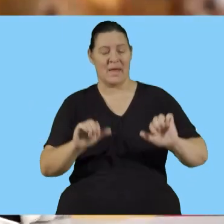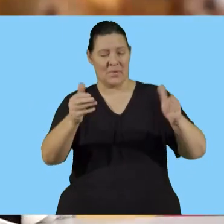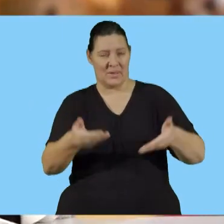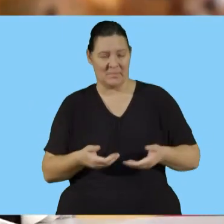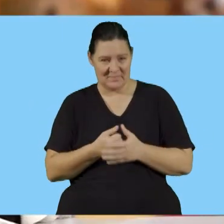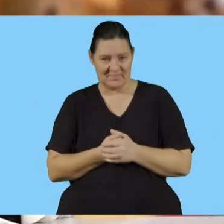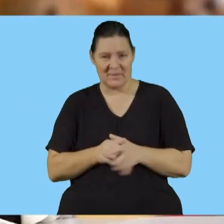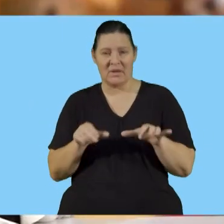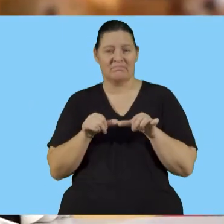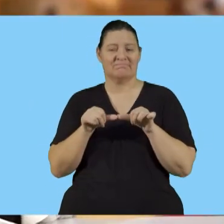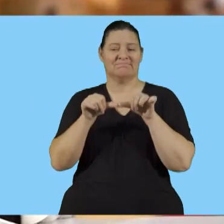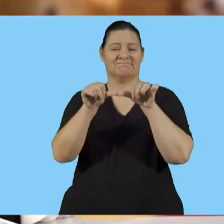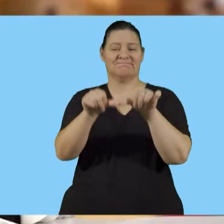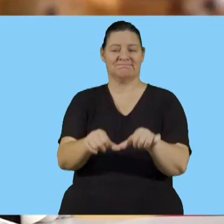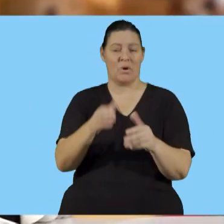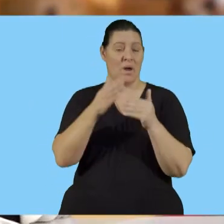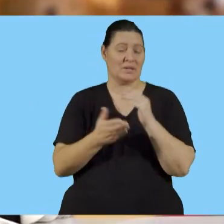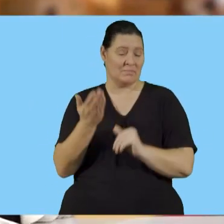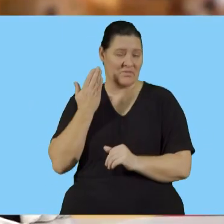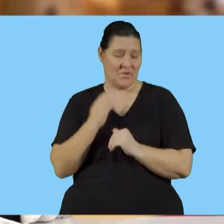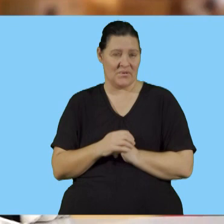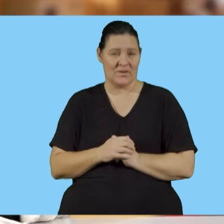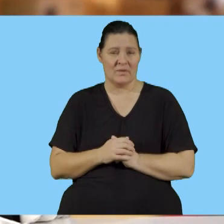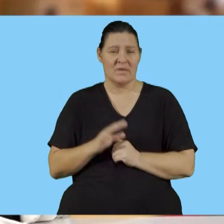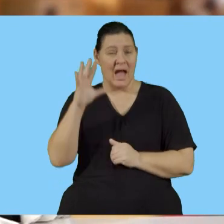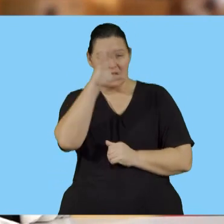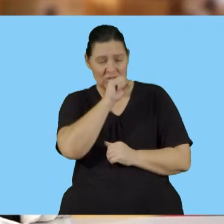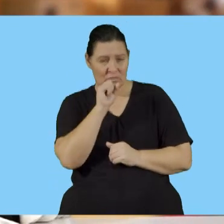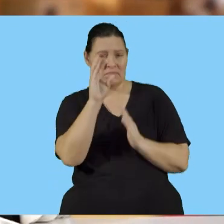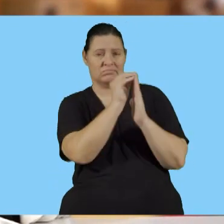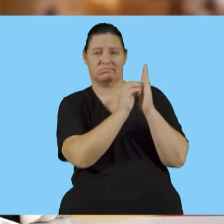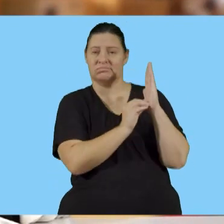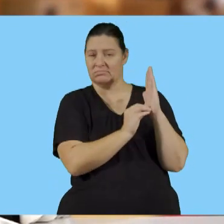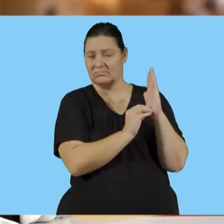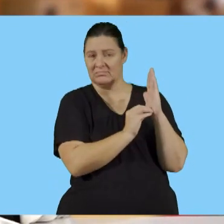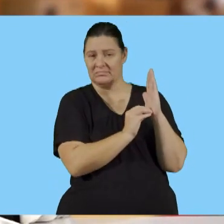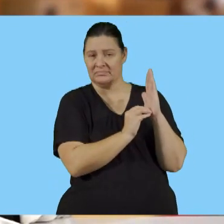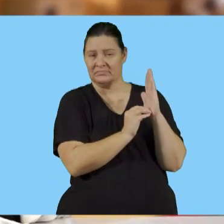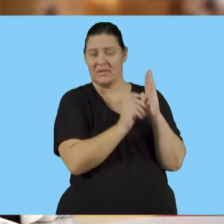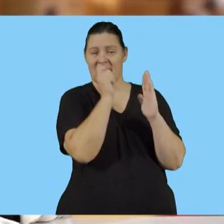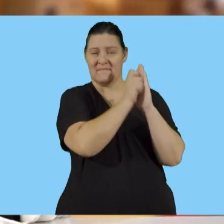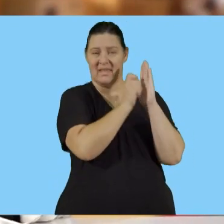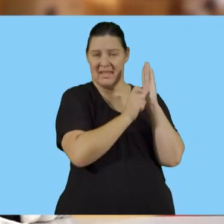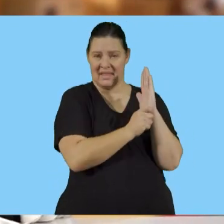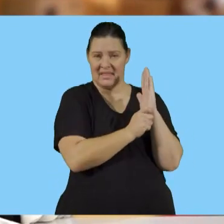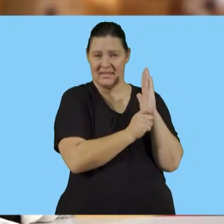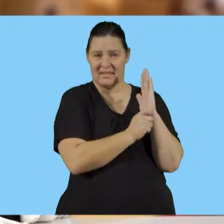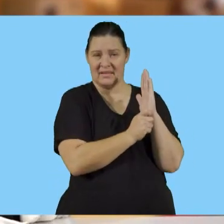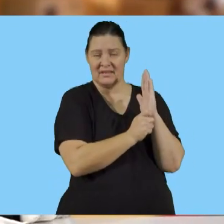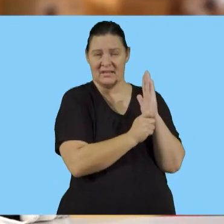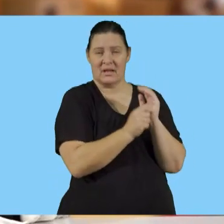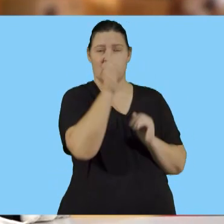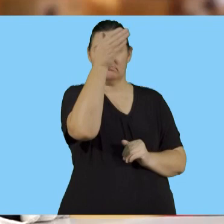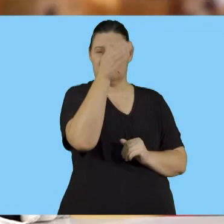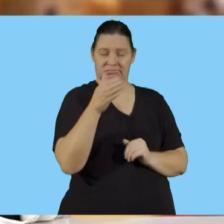Welcome back, and let us continue where we ended. So I'm assuming that you've already done filling in